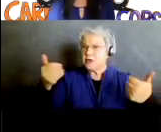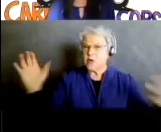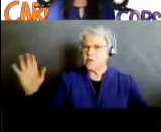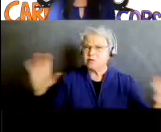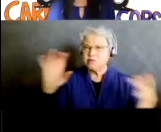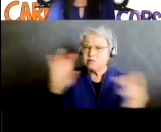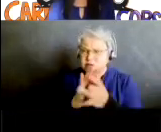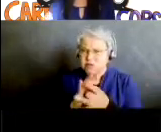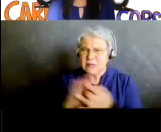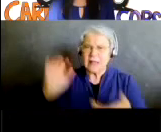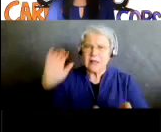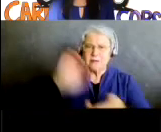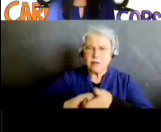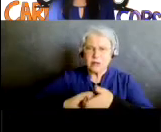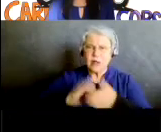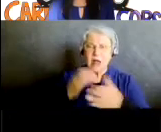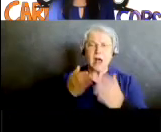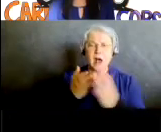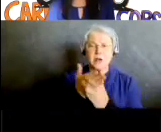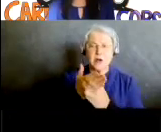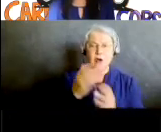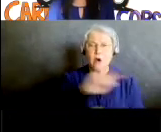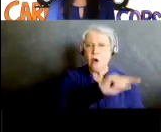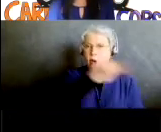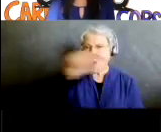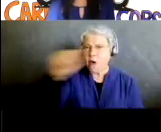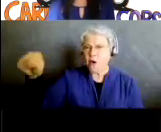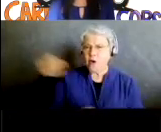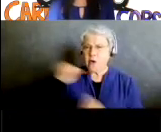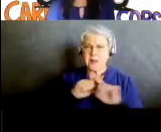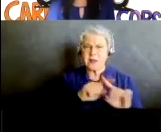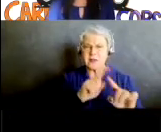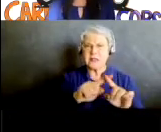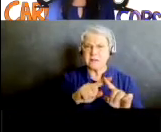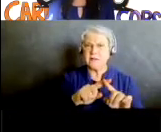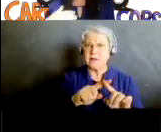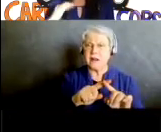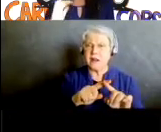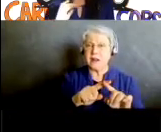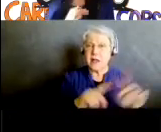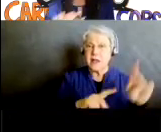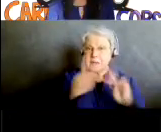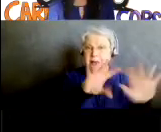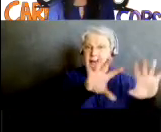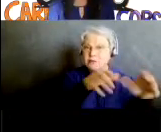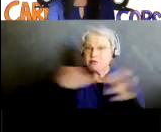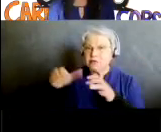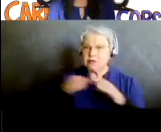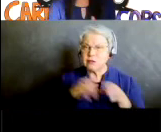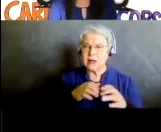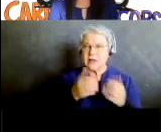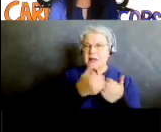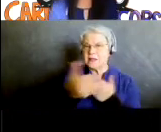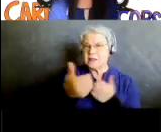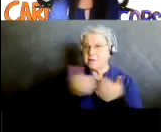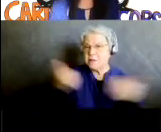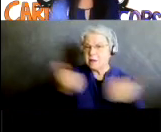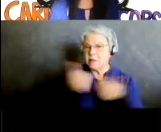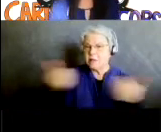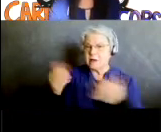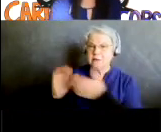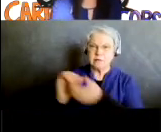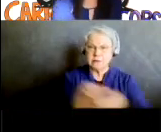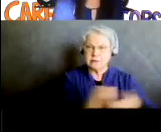person, and across those other kinds of borders that set us apart from each other. So I will end there. Thank you so